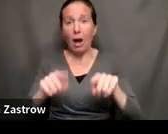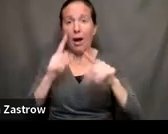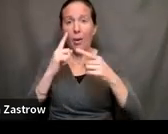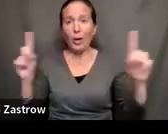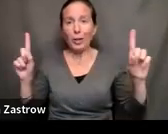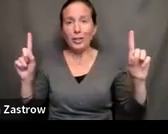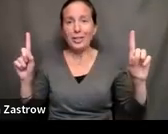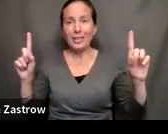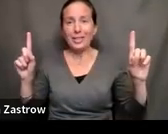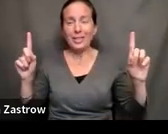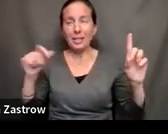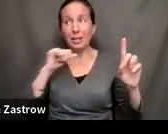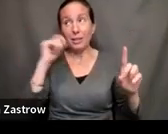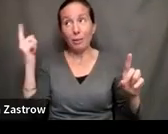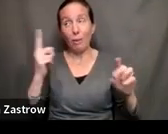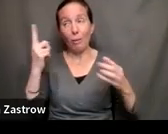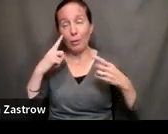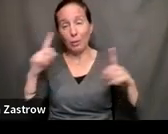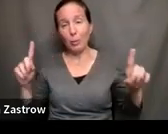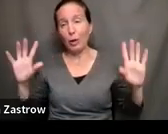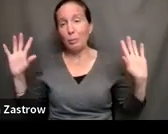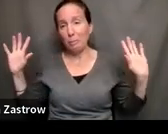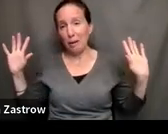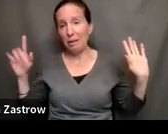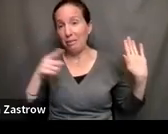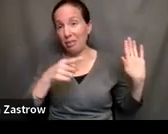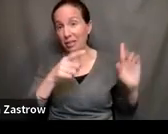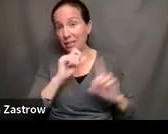It did not always happen that way, but